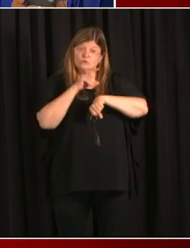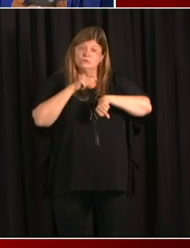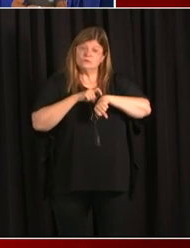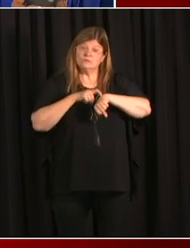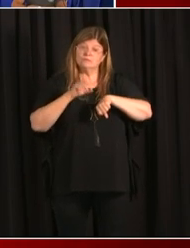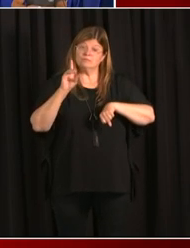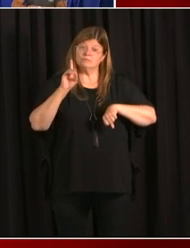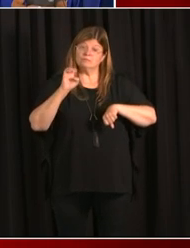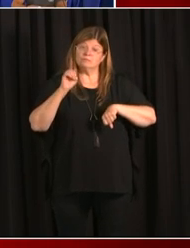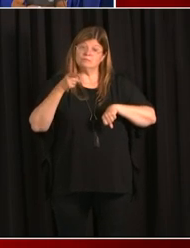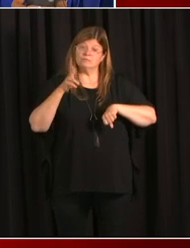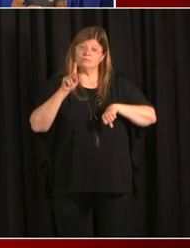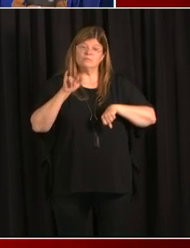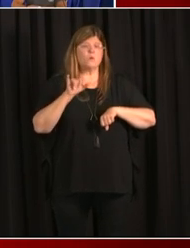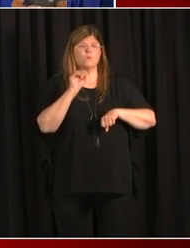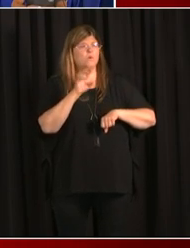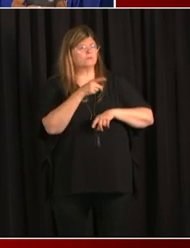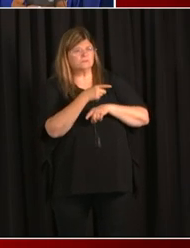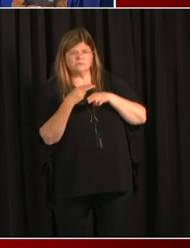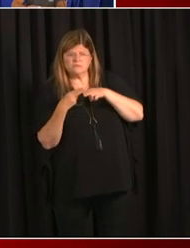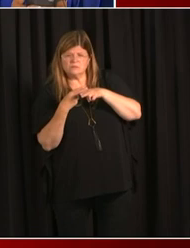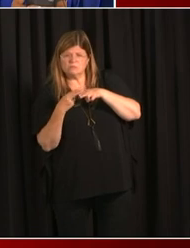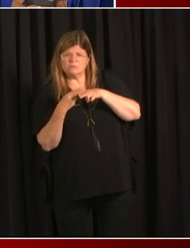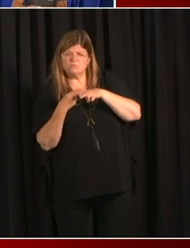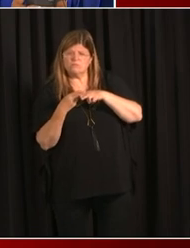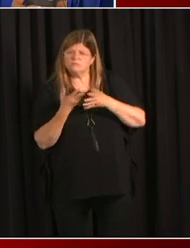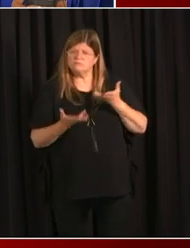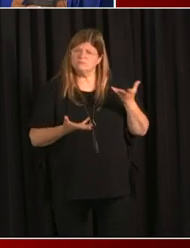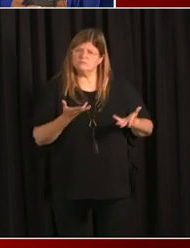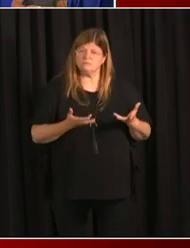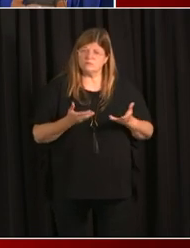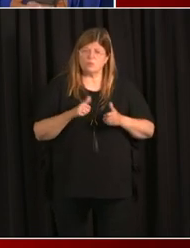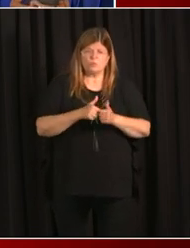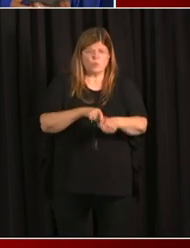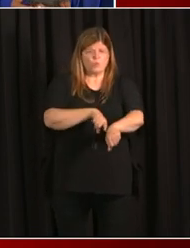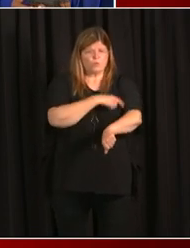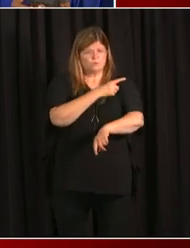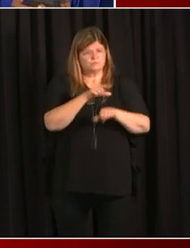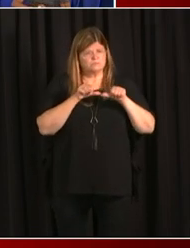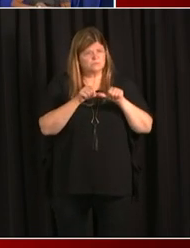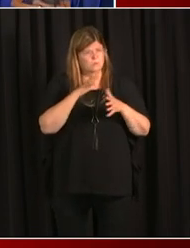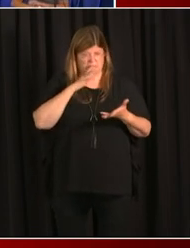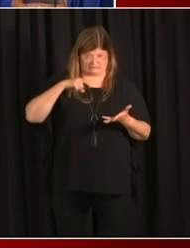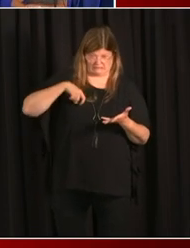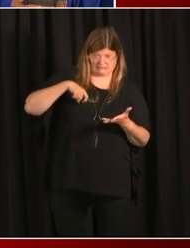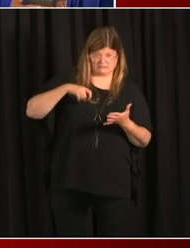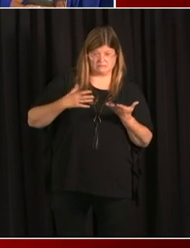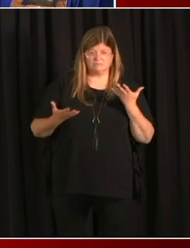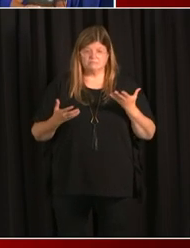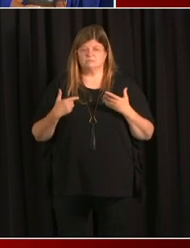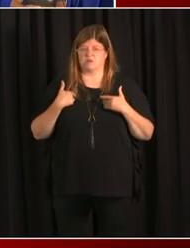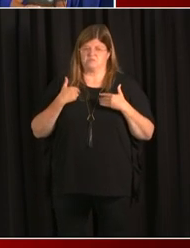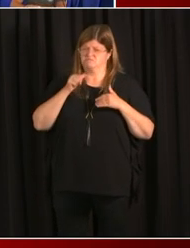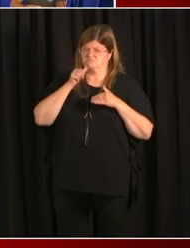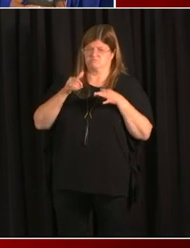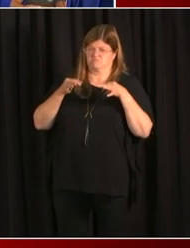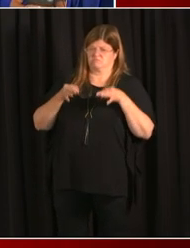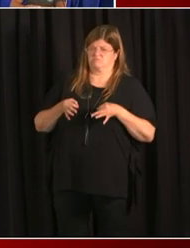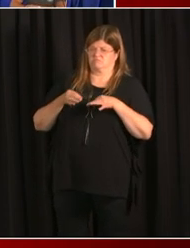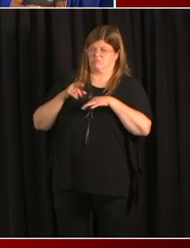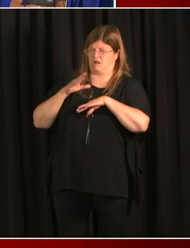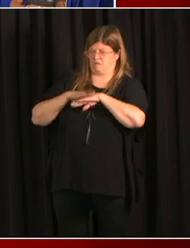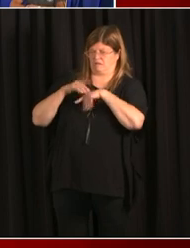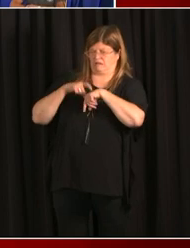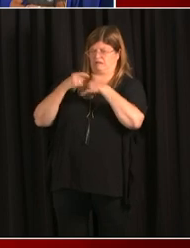deputy, or is the plan moving forward just interim for as long as he needs to be? No, I haven't set a